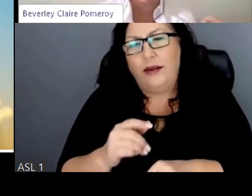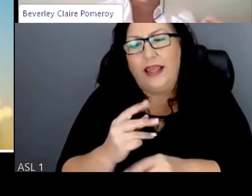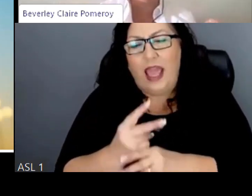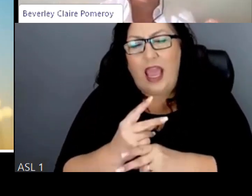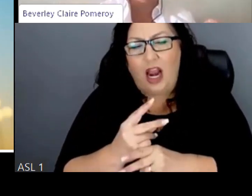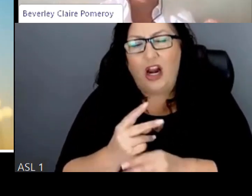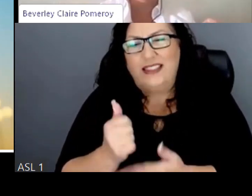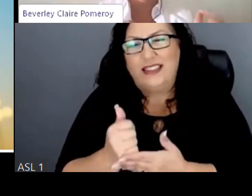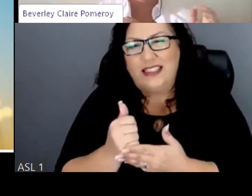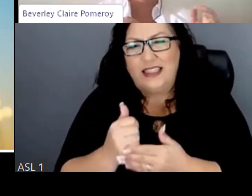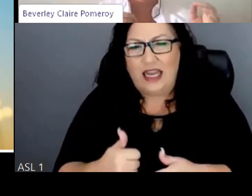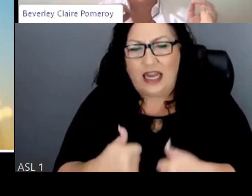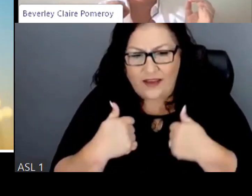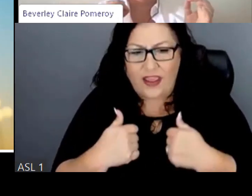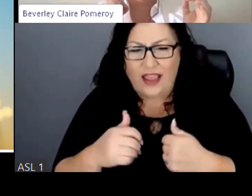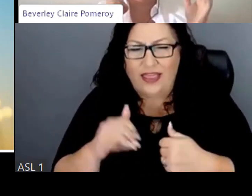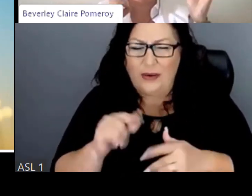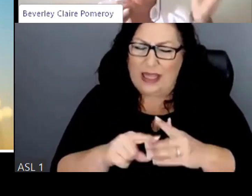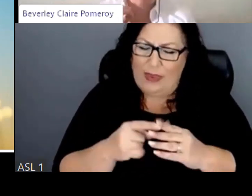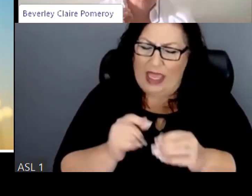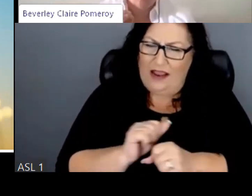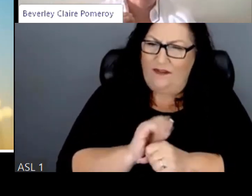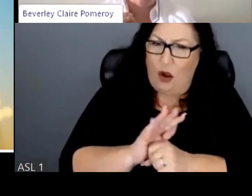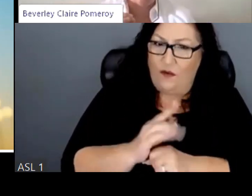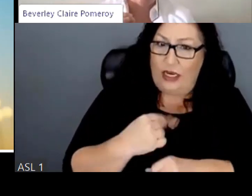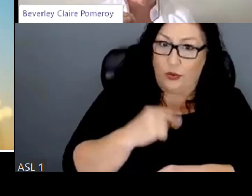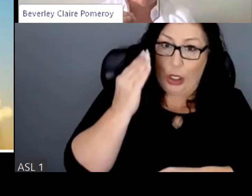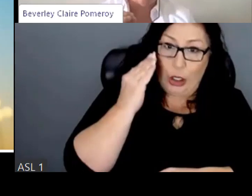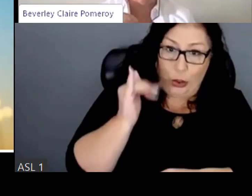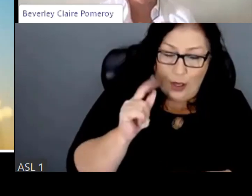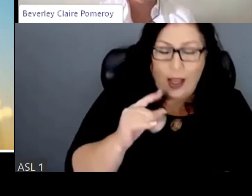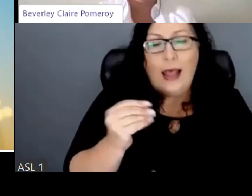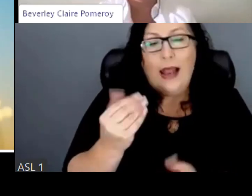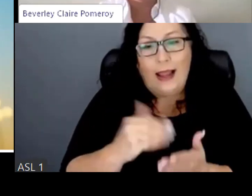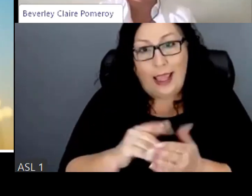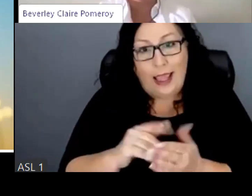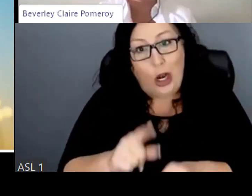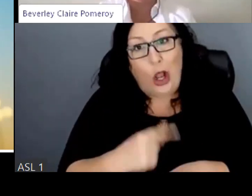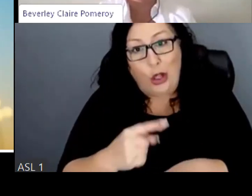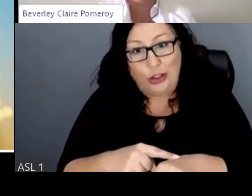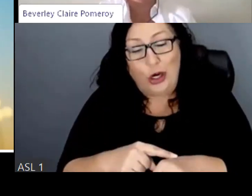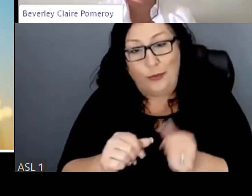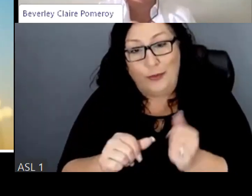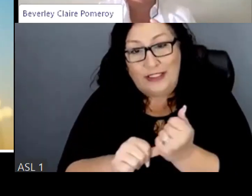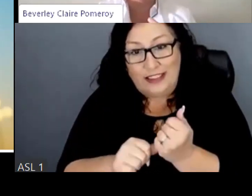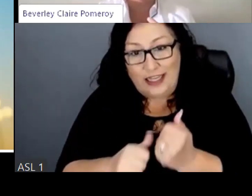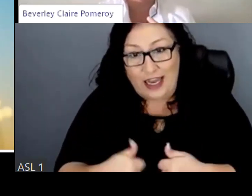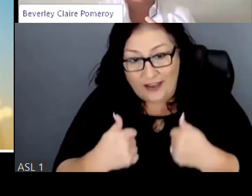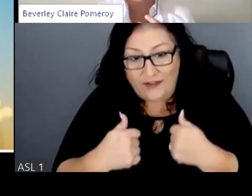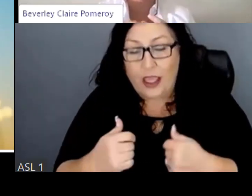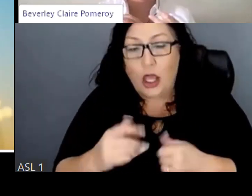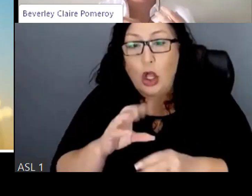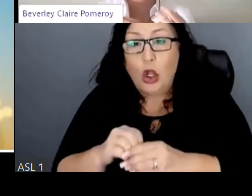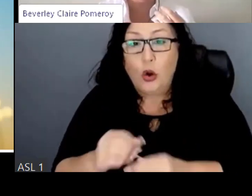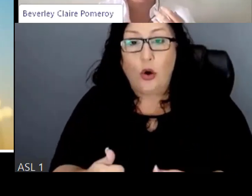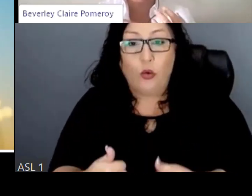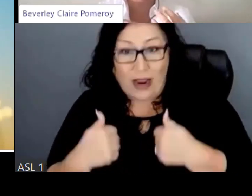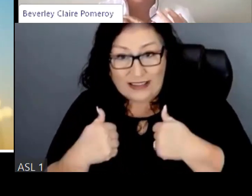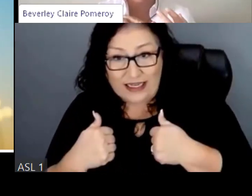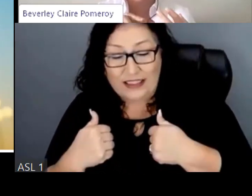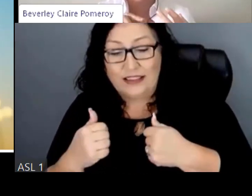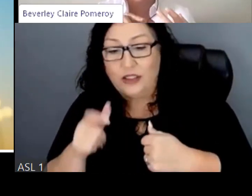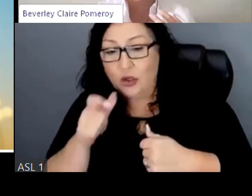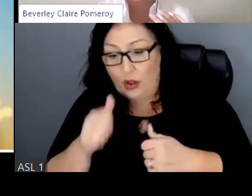year post sort of the beginning of COVID as we knew it. And again, long-term care assisted living, so including